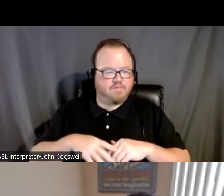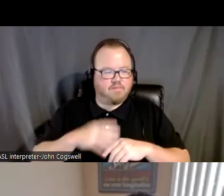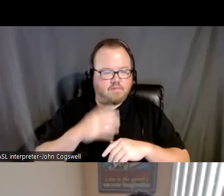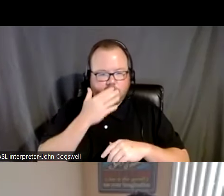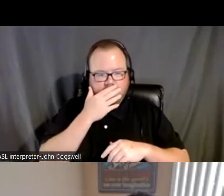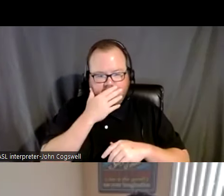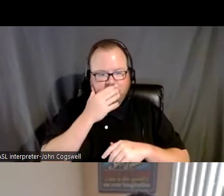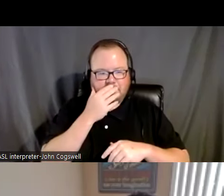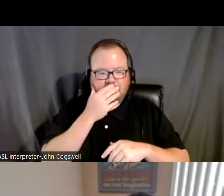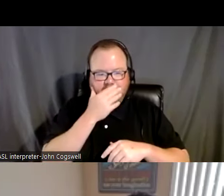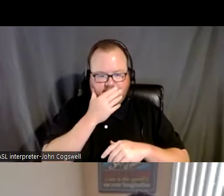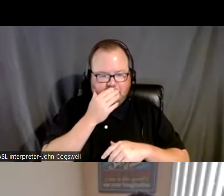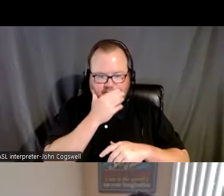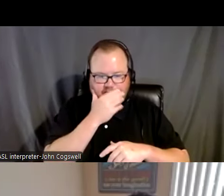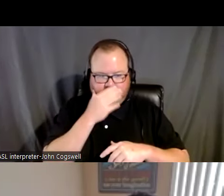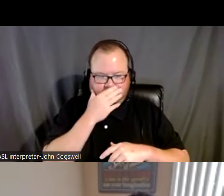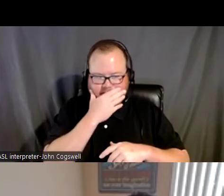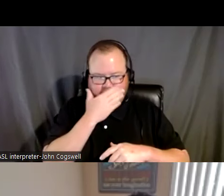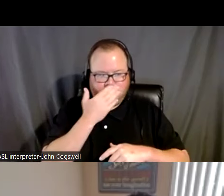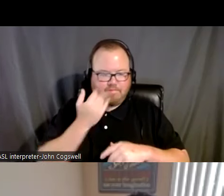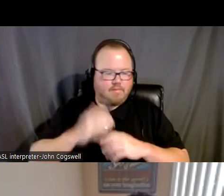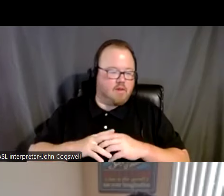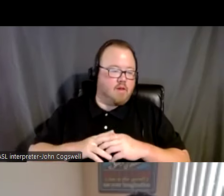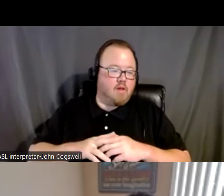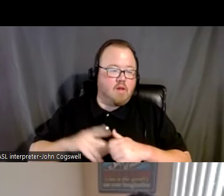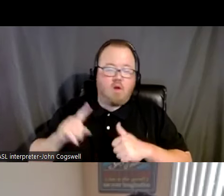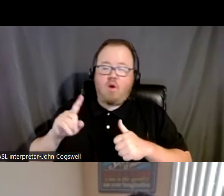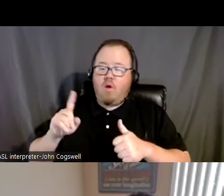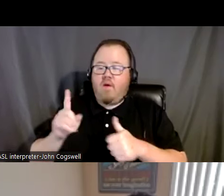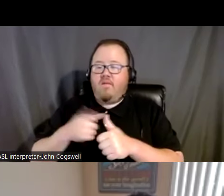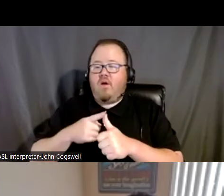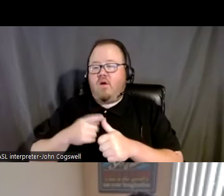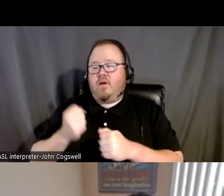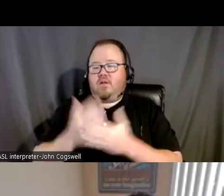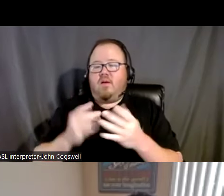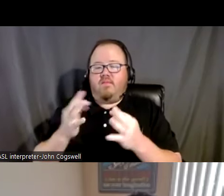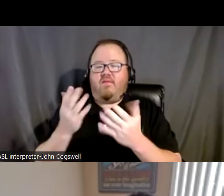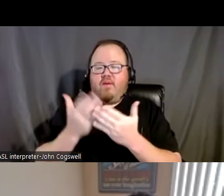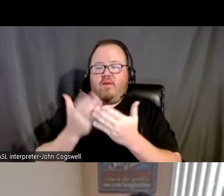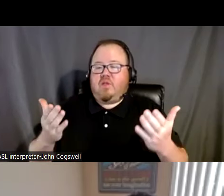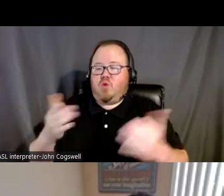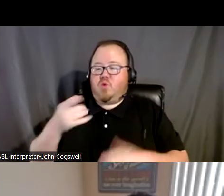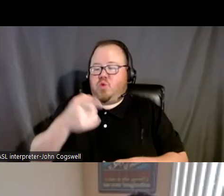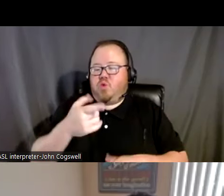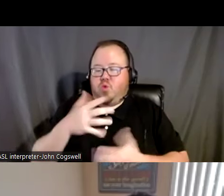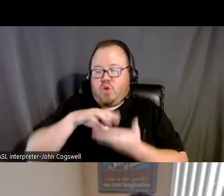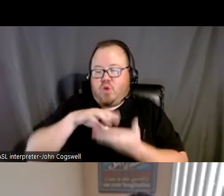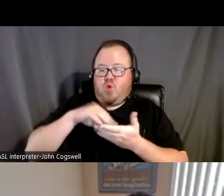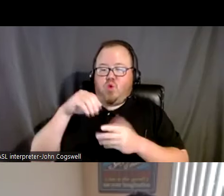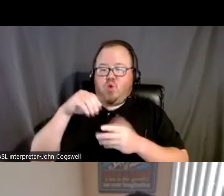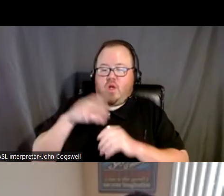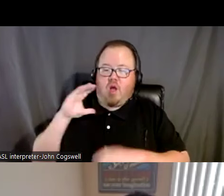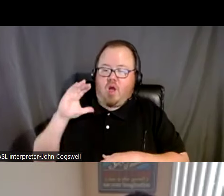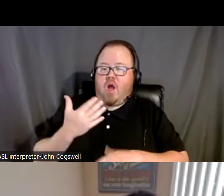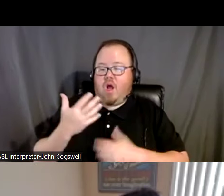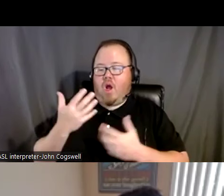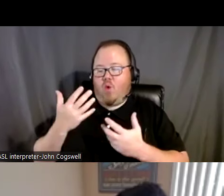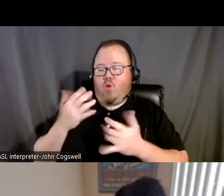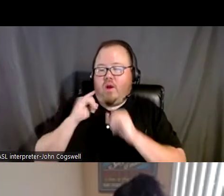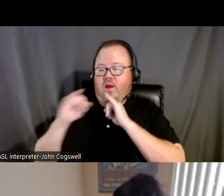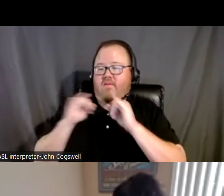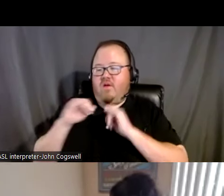hope. Okay, so first, just with some of the materials, some of the things we learned in our stakeholder interviews